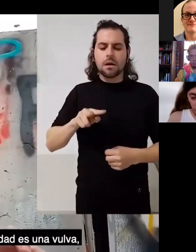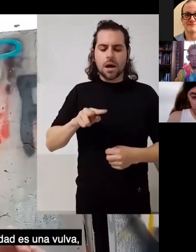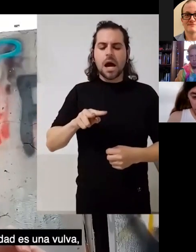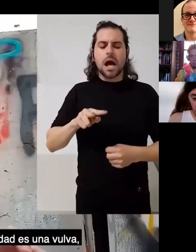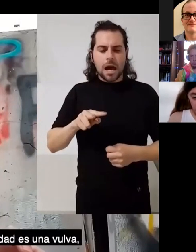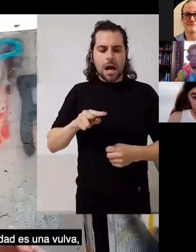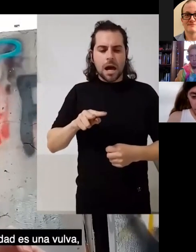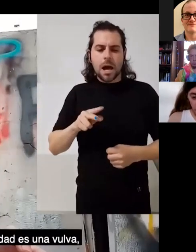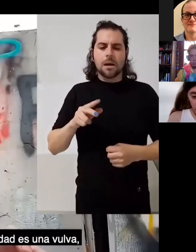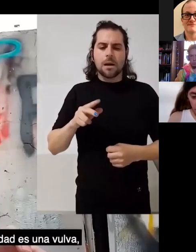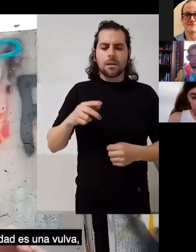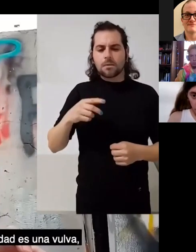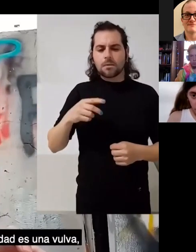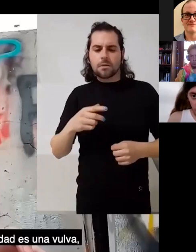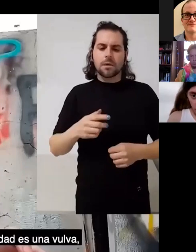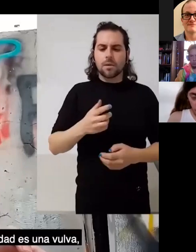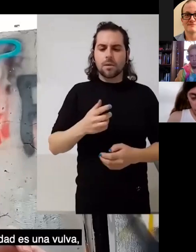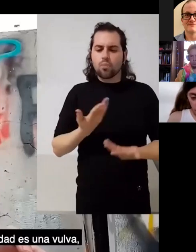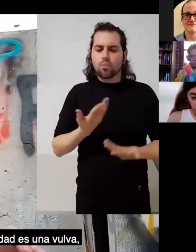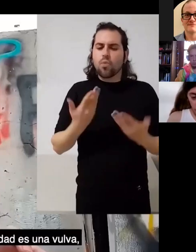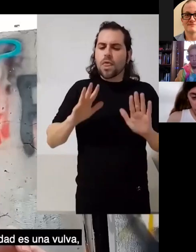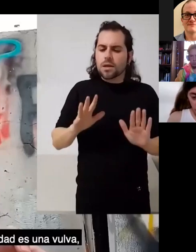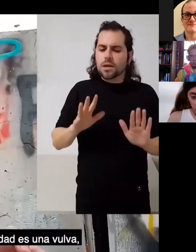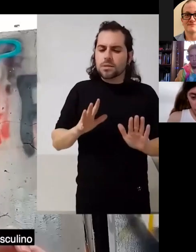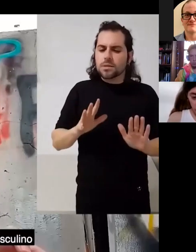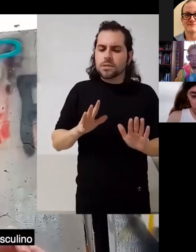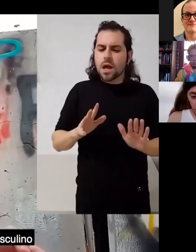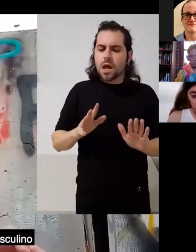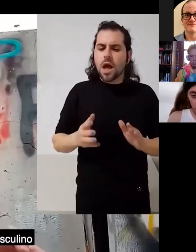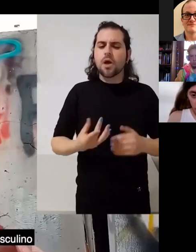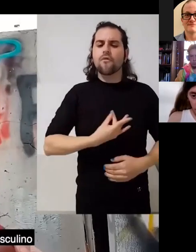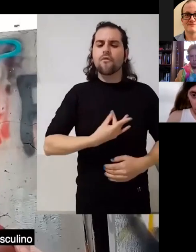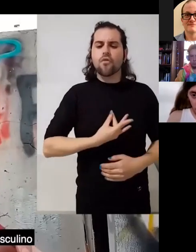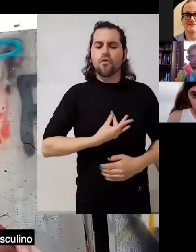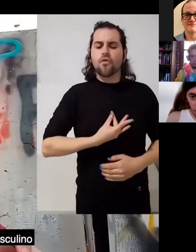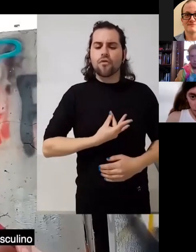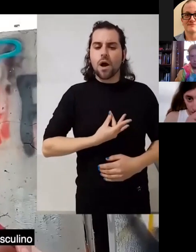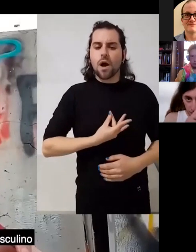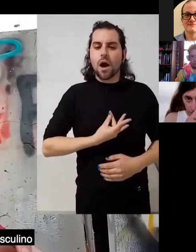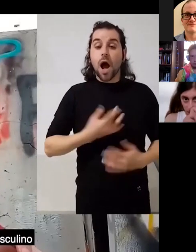woman, and they understand that actually